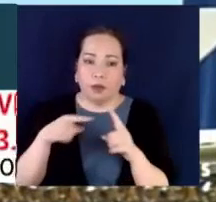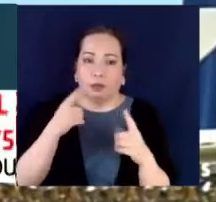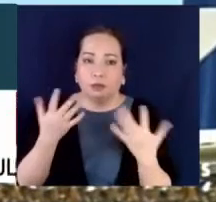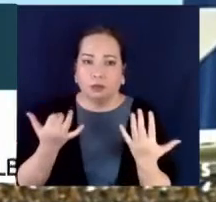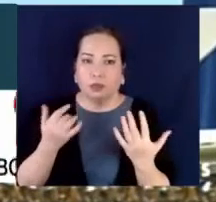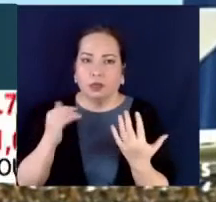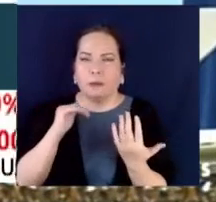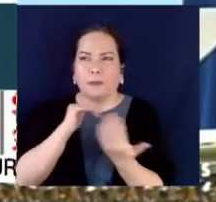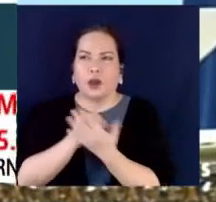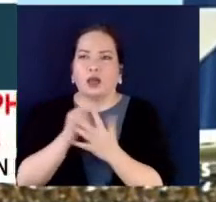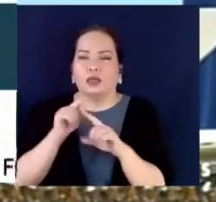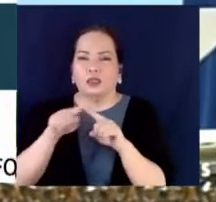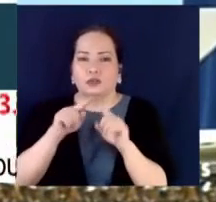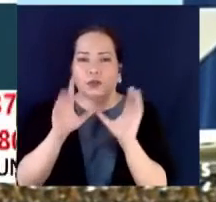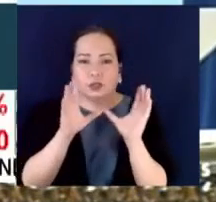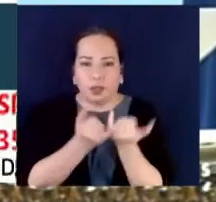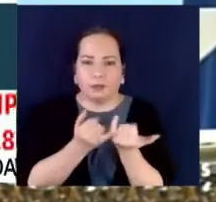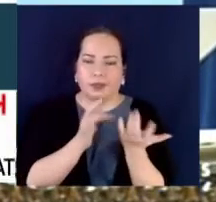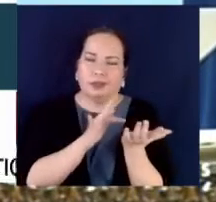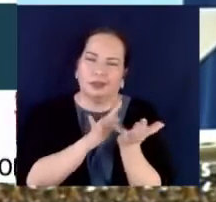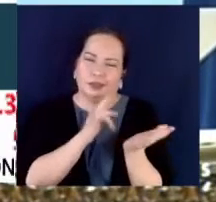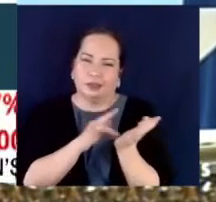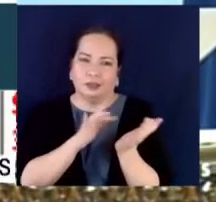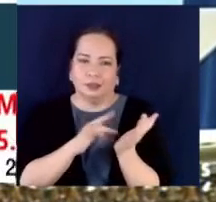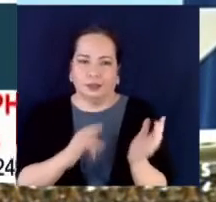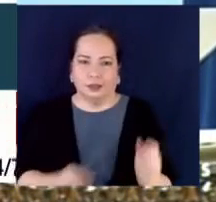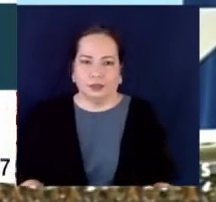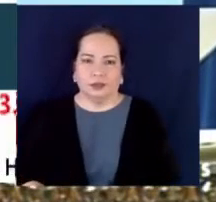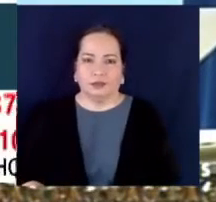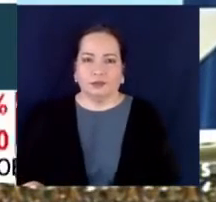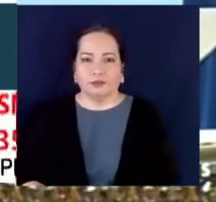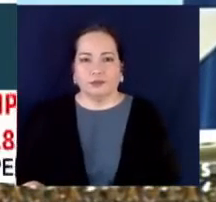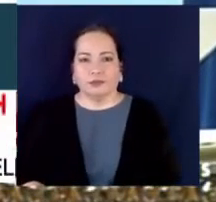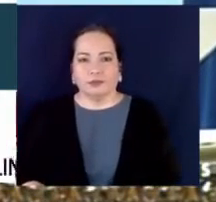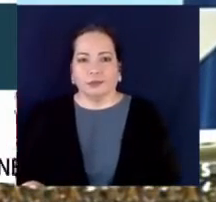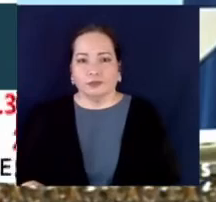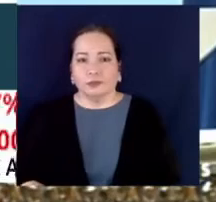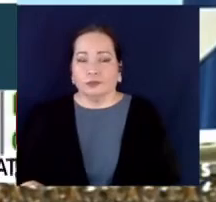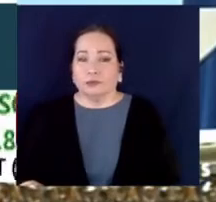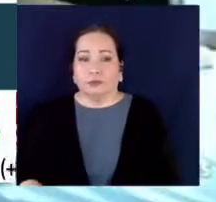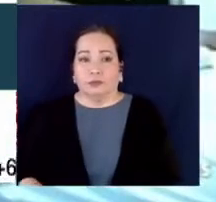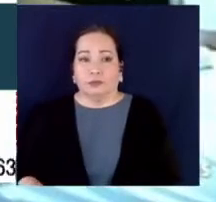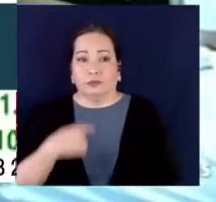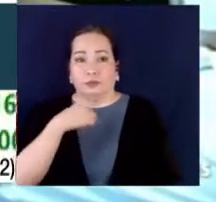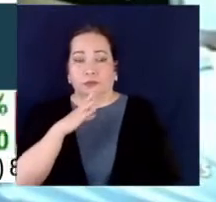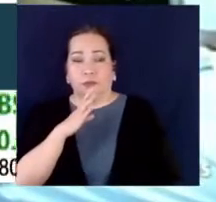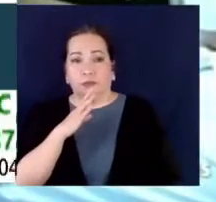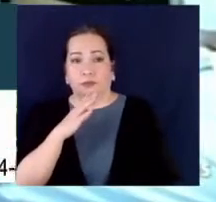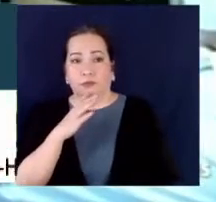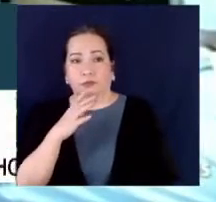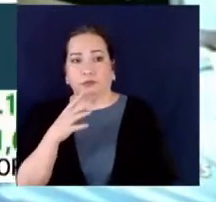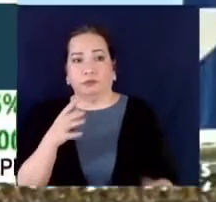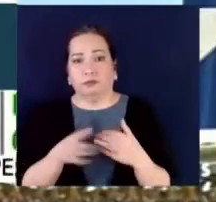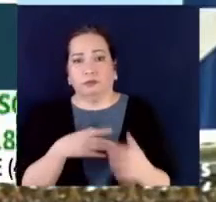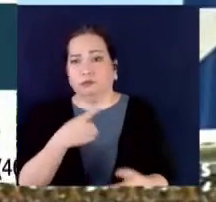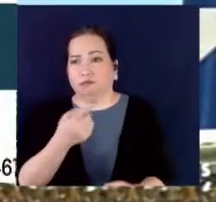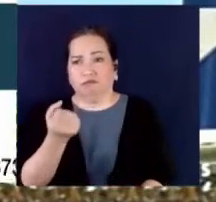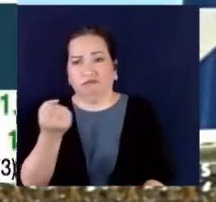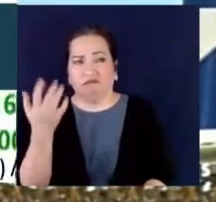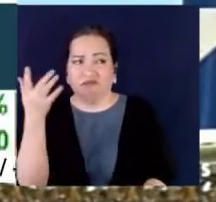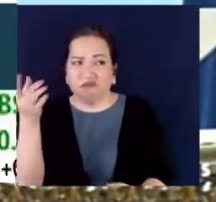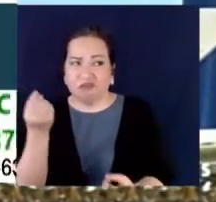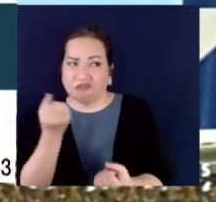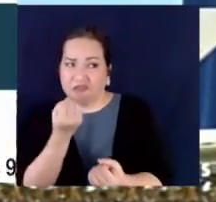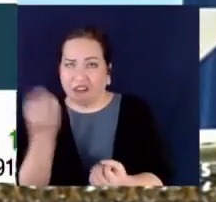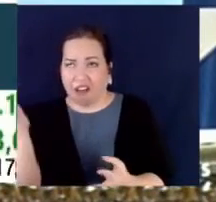Baske mag-ilang kano, ilan ang gusto nilang ipasok, okay sa akin. Ito bang nagpapabili ng